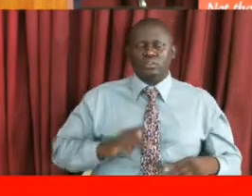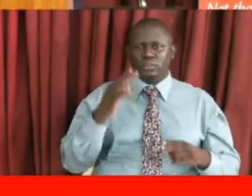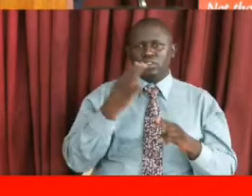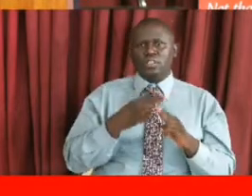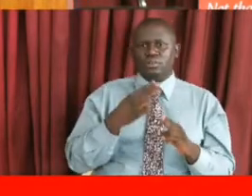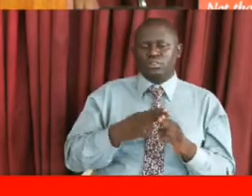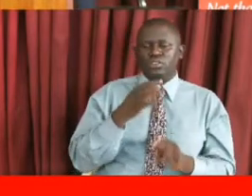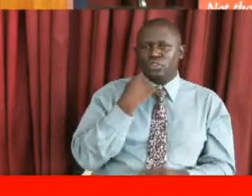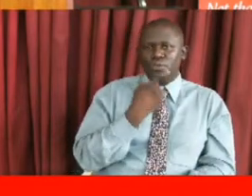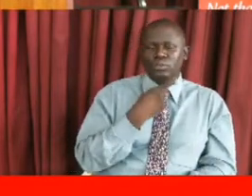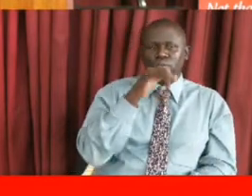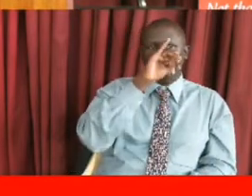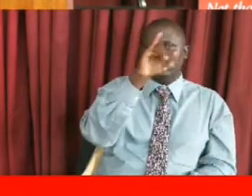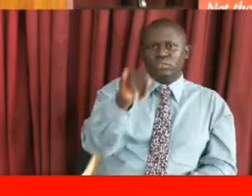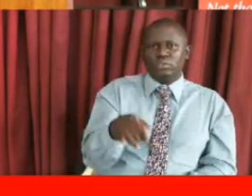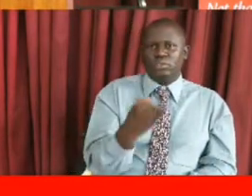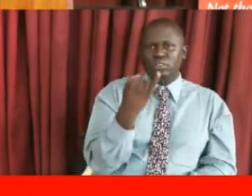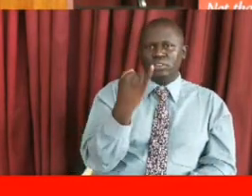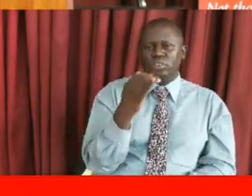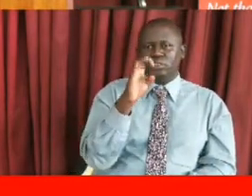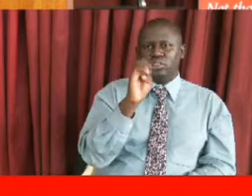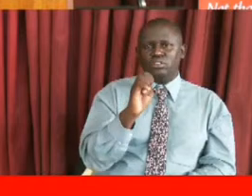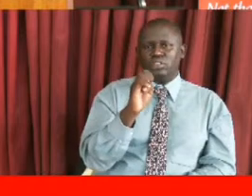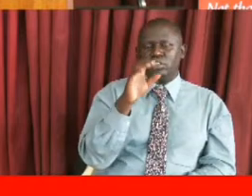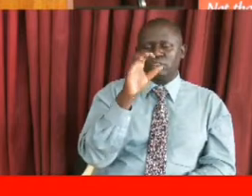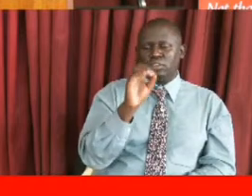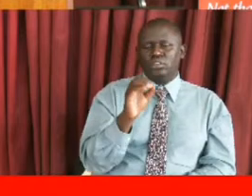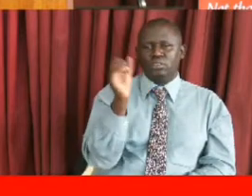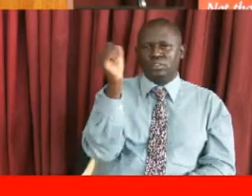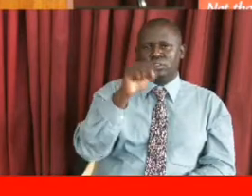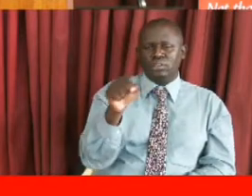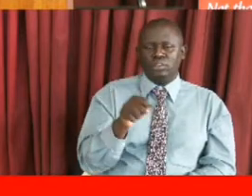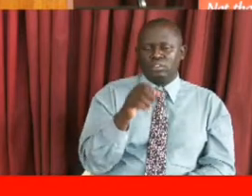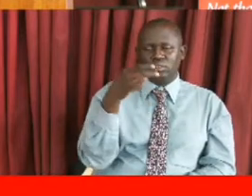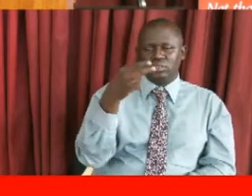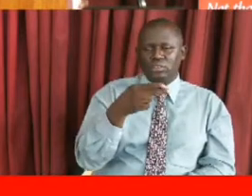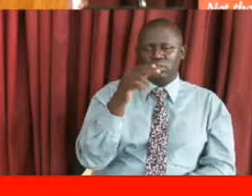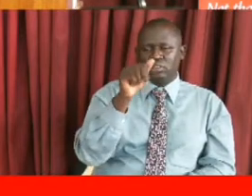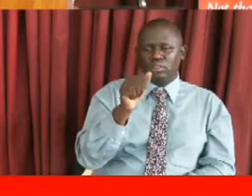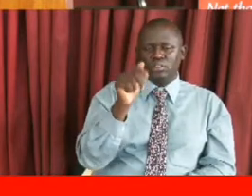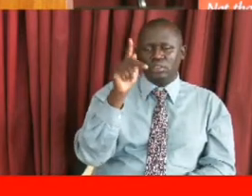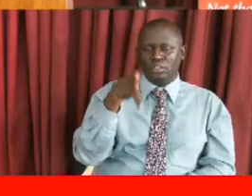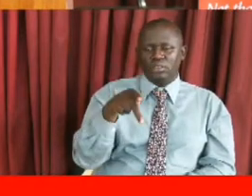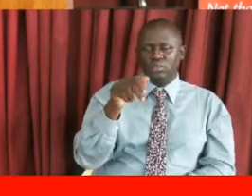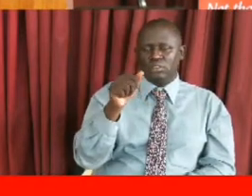Jehoshaphat Jehoshaphat was a good man was a